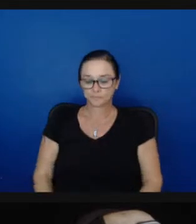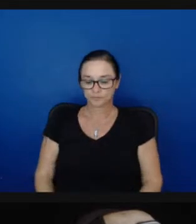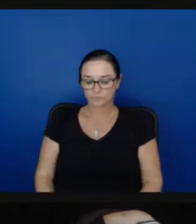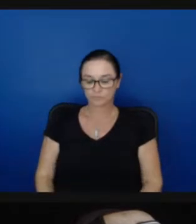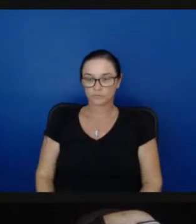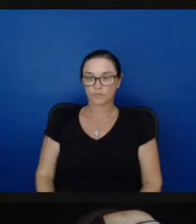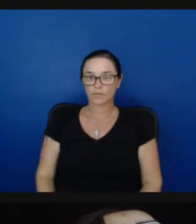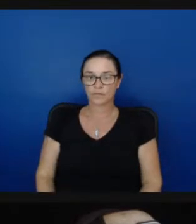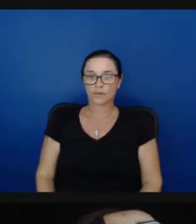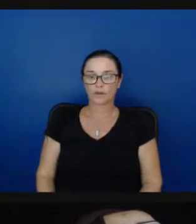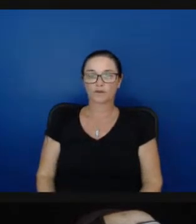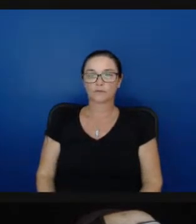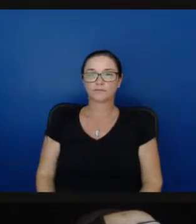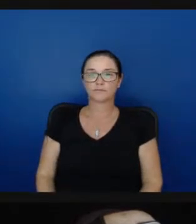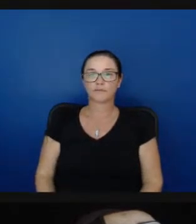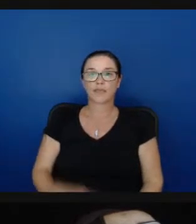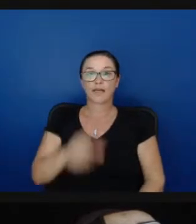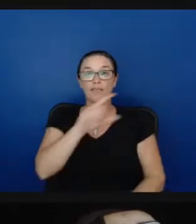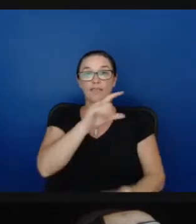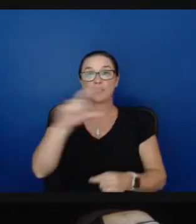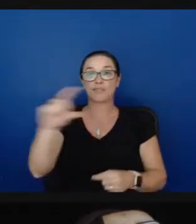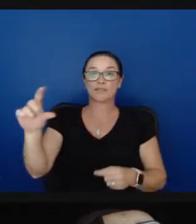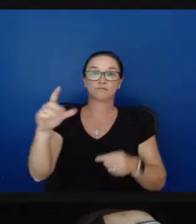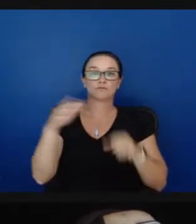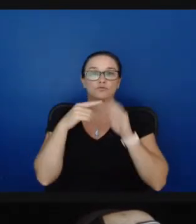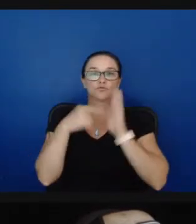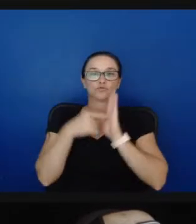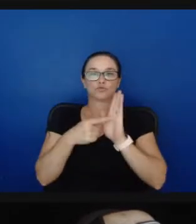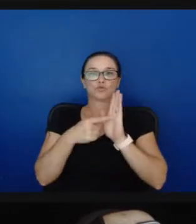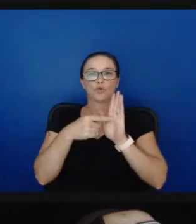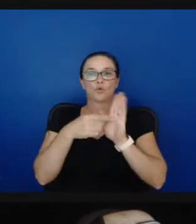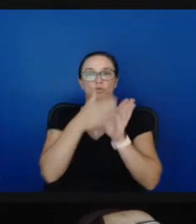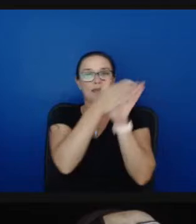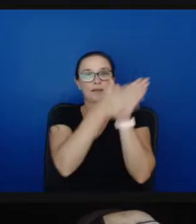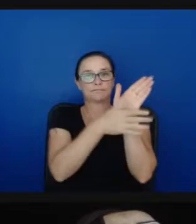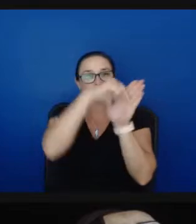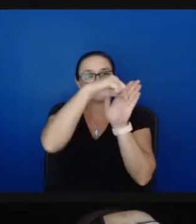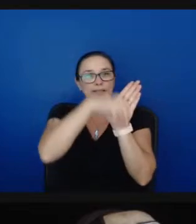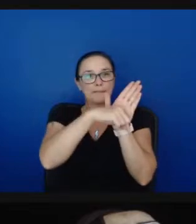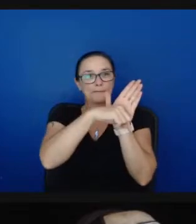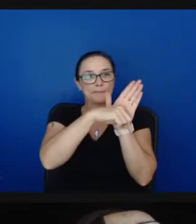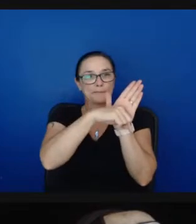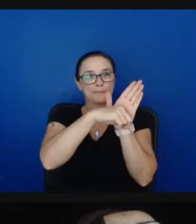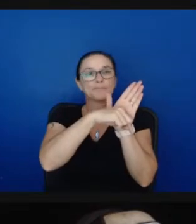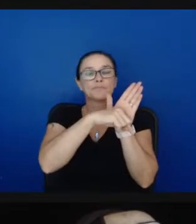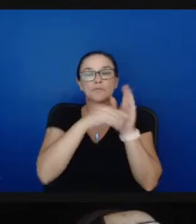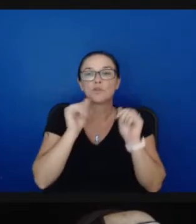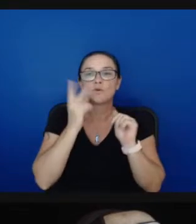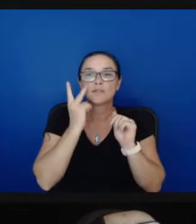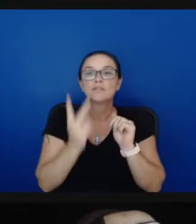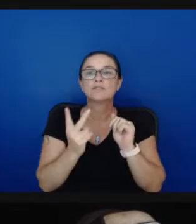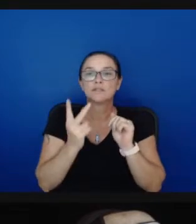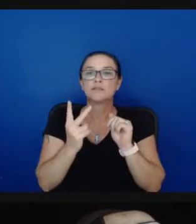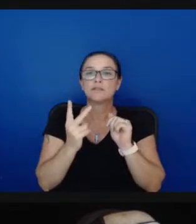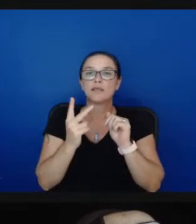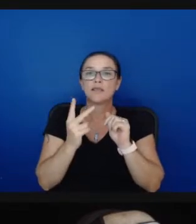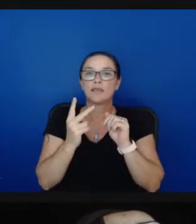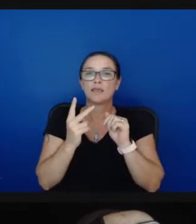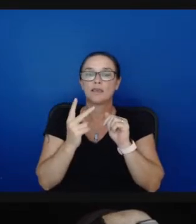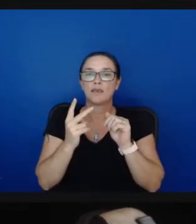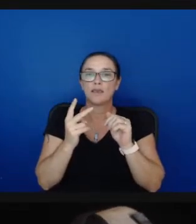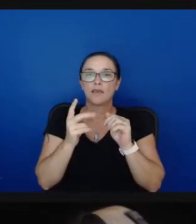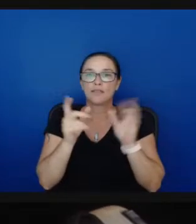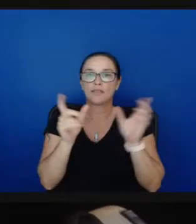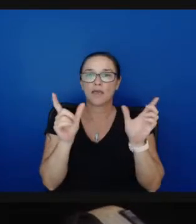And broken out here by depth, as we did earlier, you can see those patterns more compressed. Here is